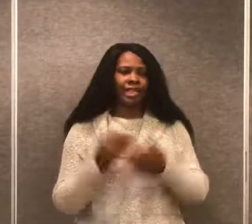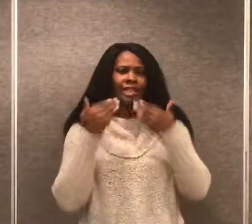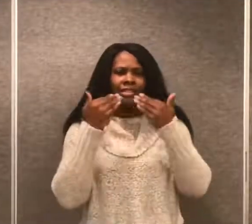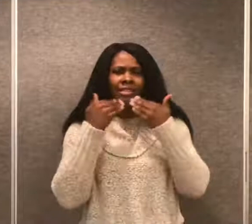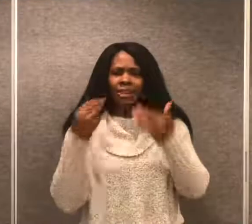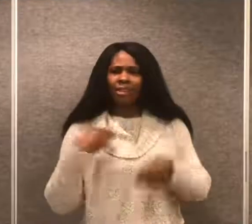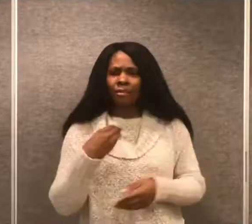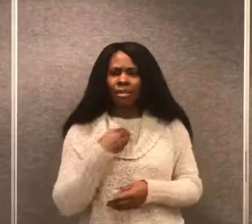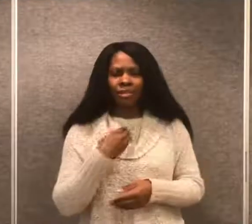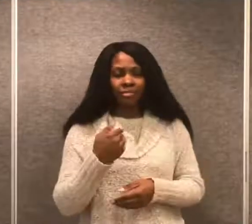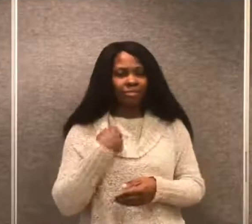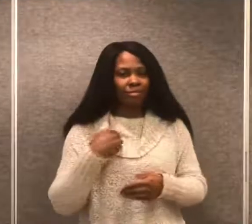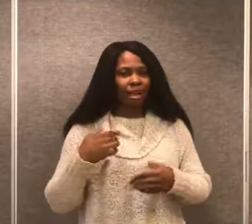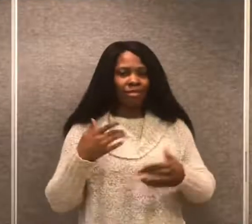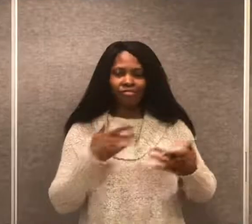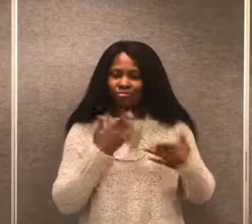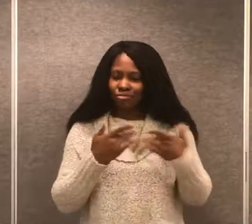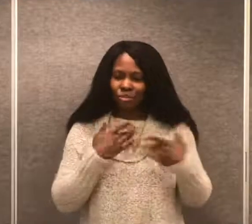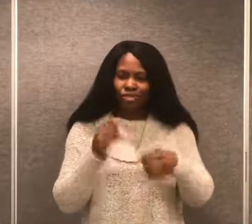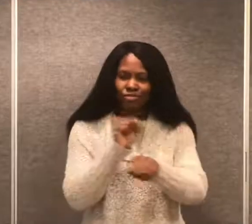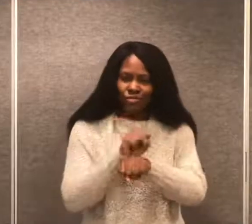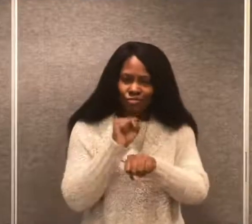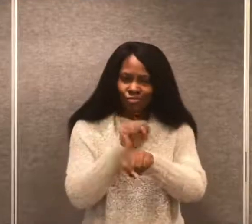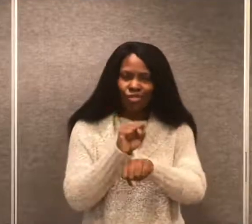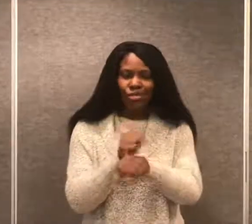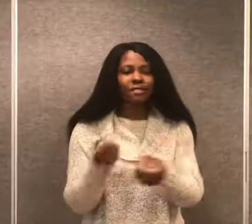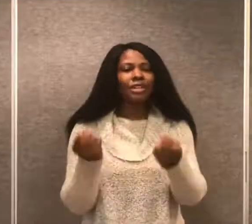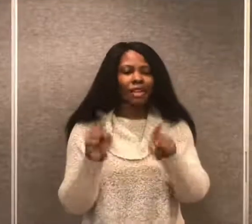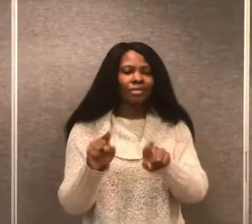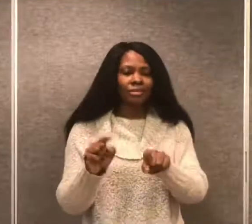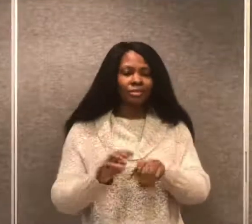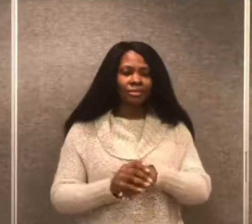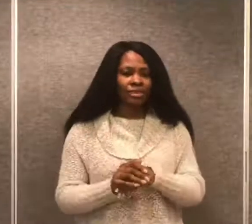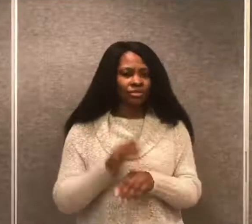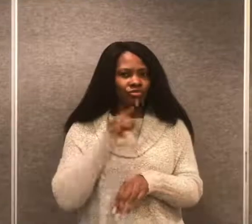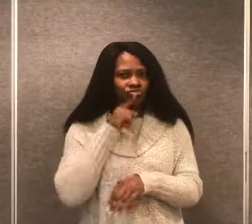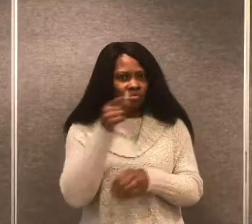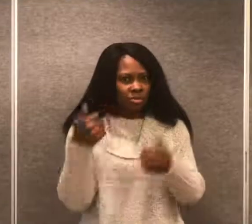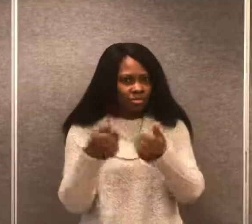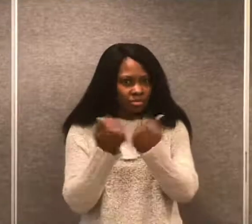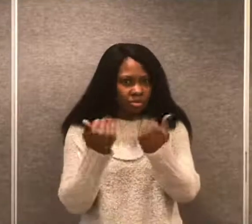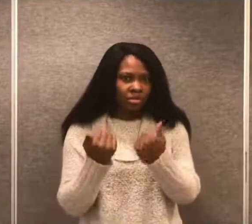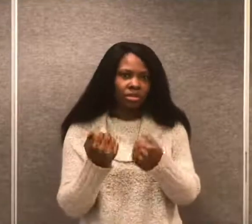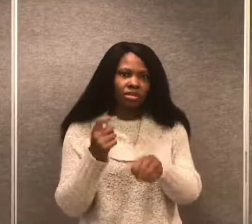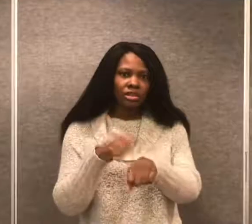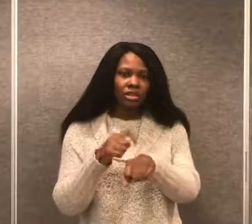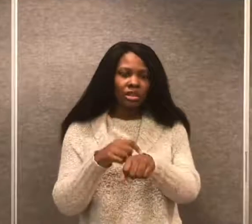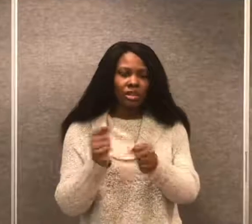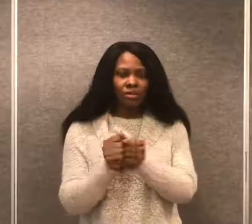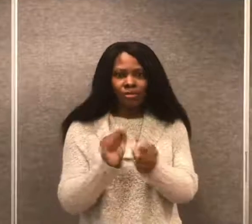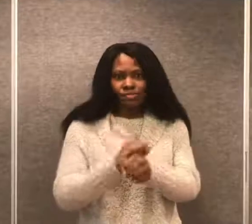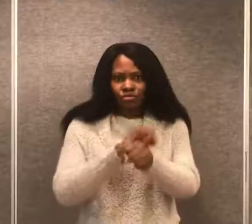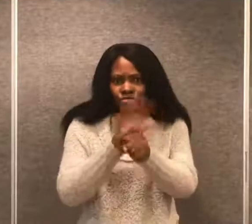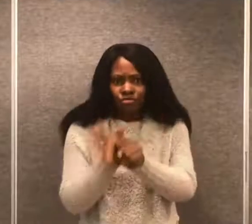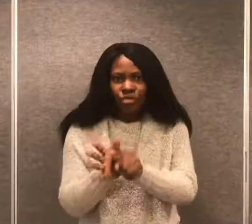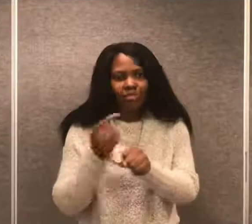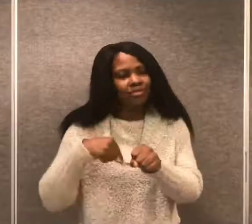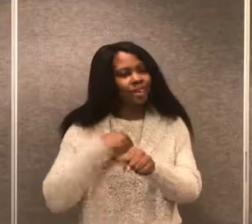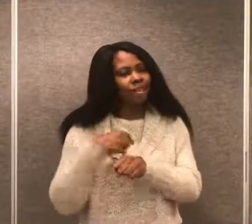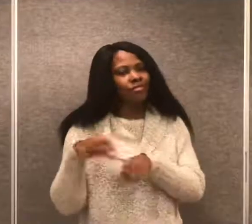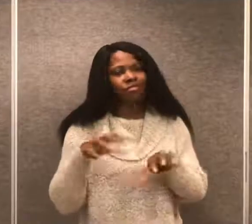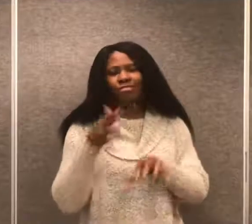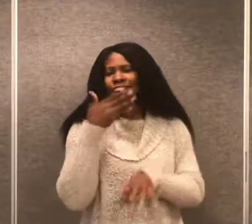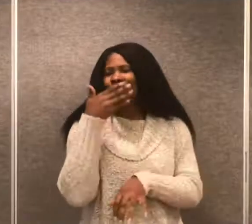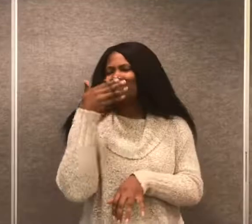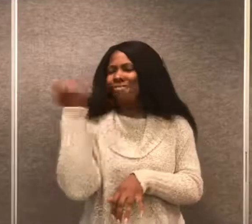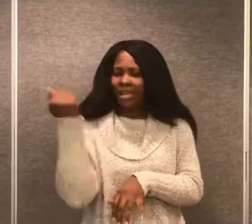the work and the collaboration that we've been working on thus far. It's truly challenging times with the pandemic, and we're doing the best we can.